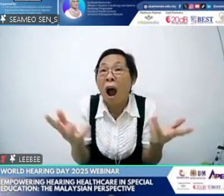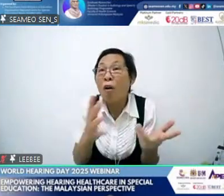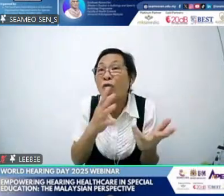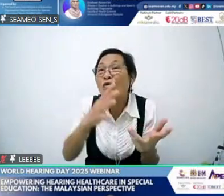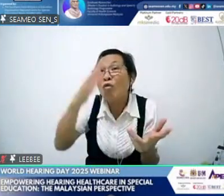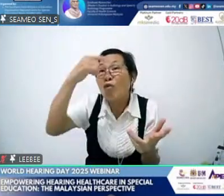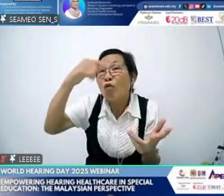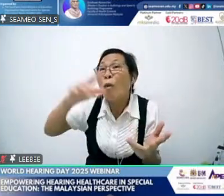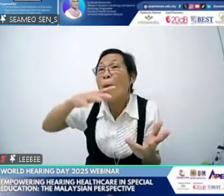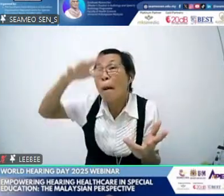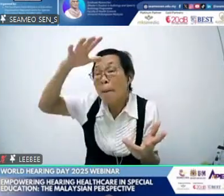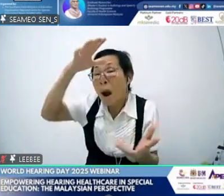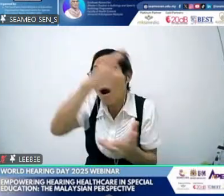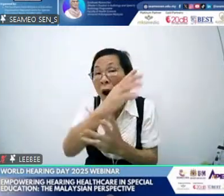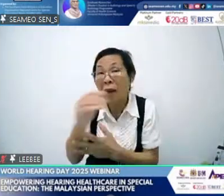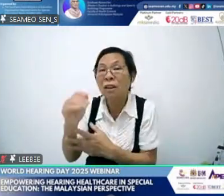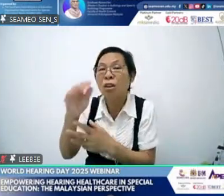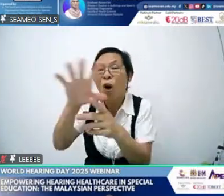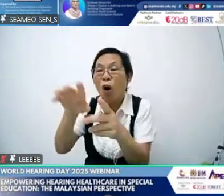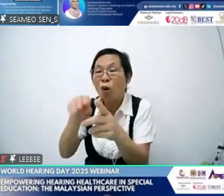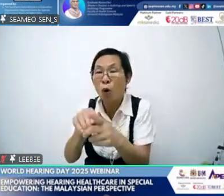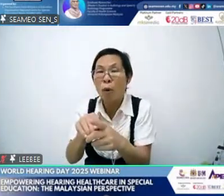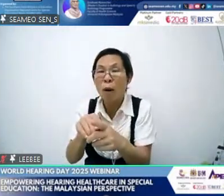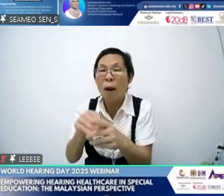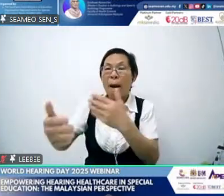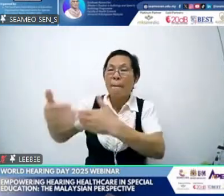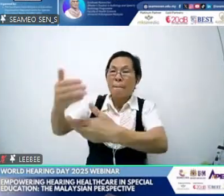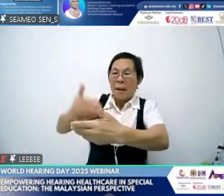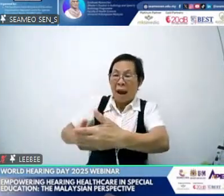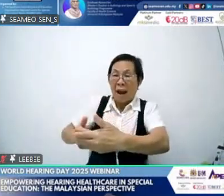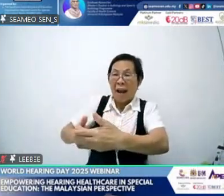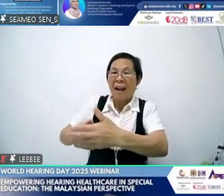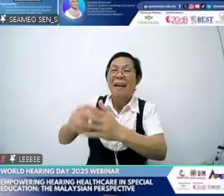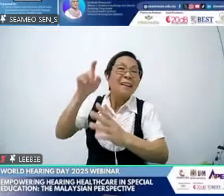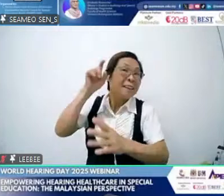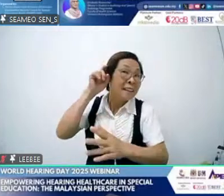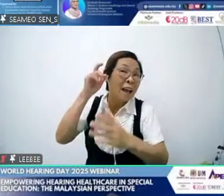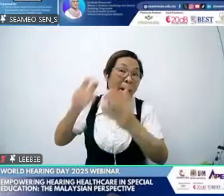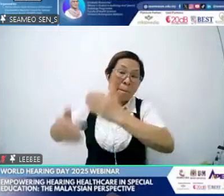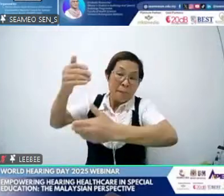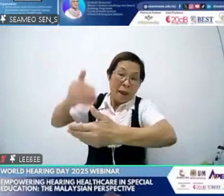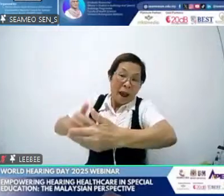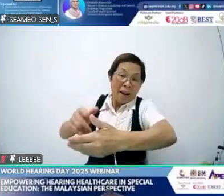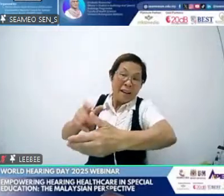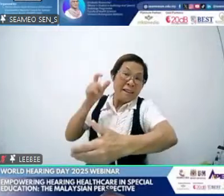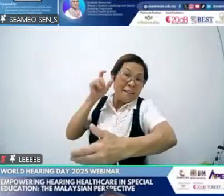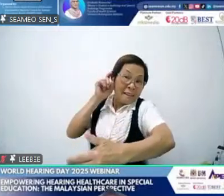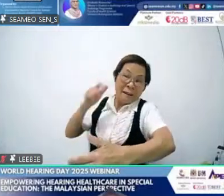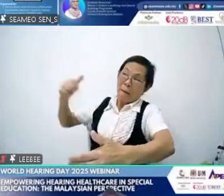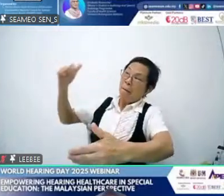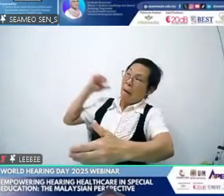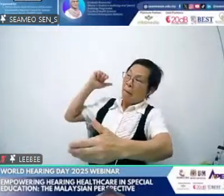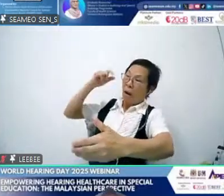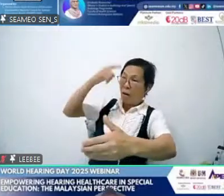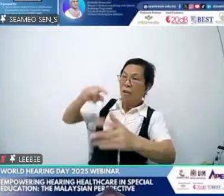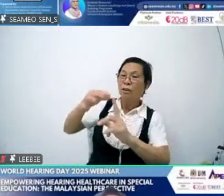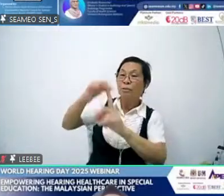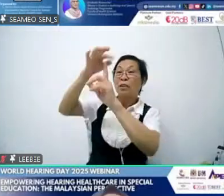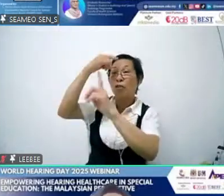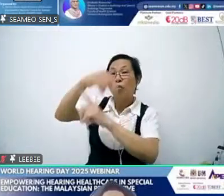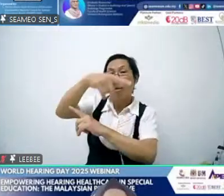We also included an overview of behind the hearing aid because this is intended for pediatric patients,